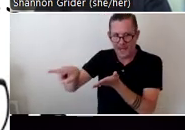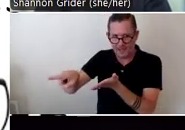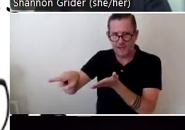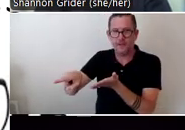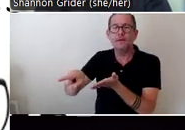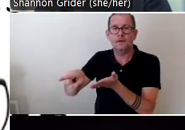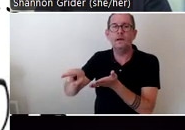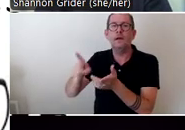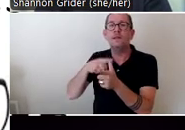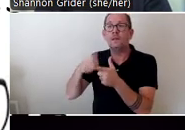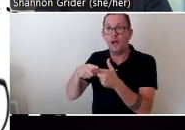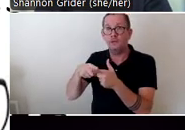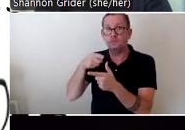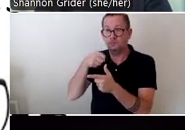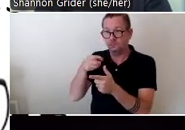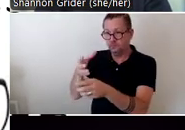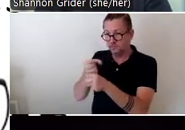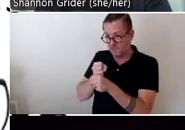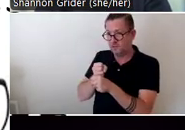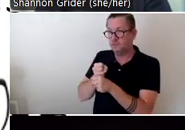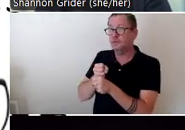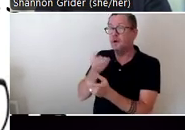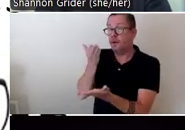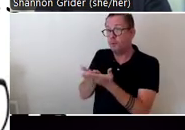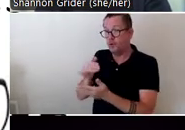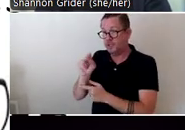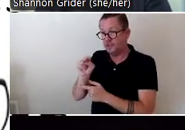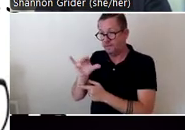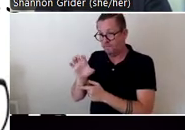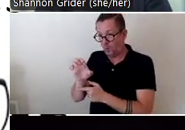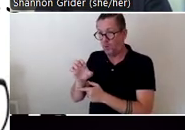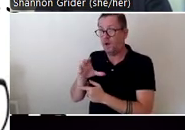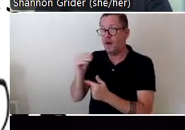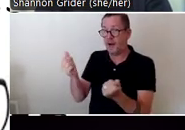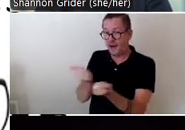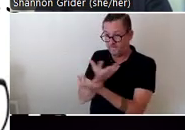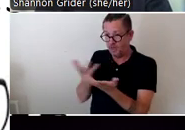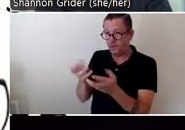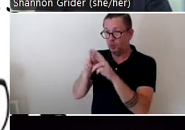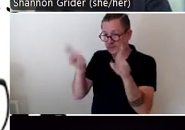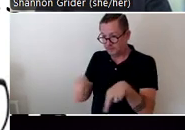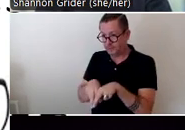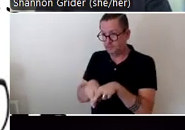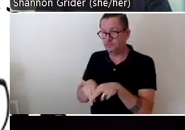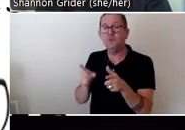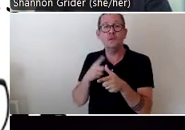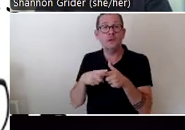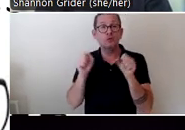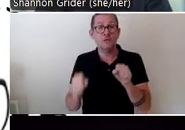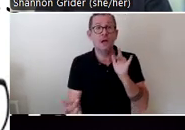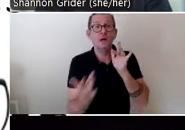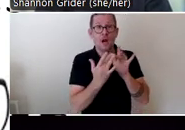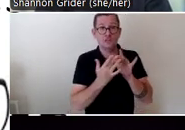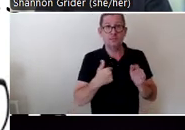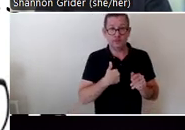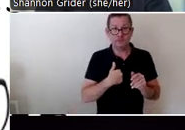hearing devices, go ahead and purchase some. Once you purchase the device, you